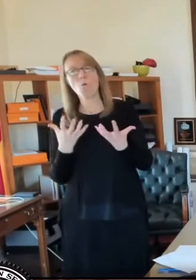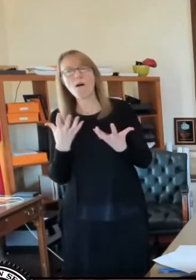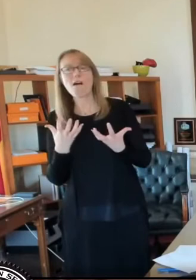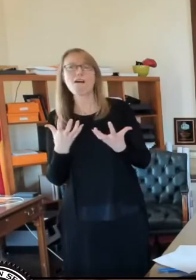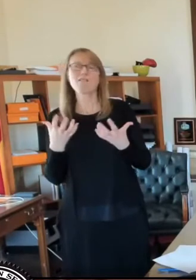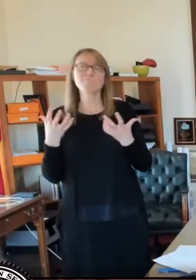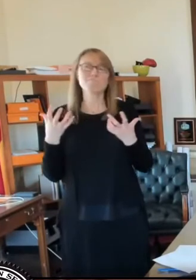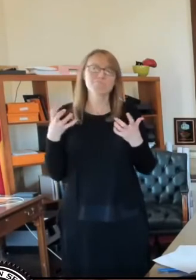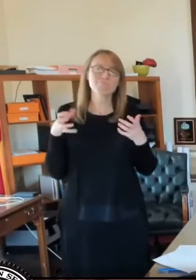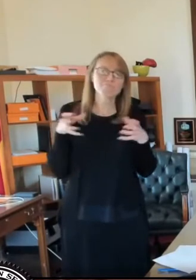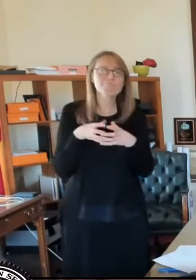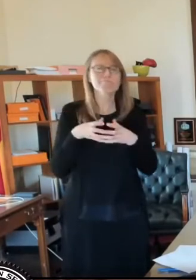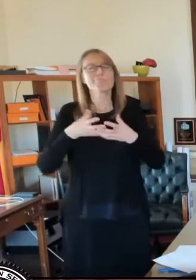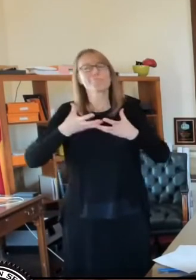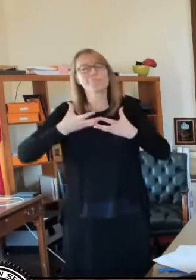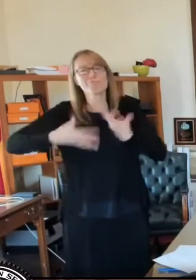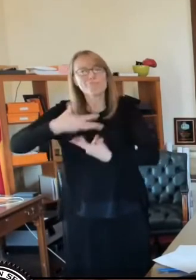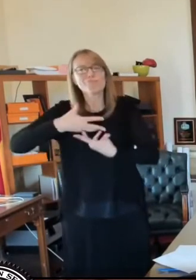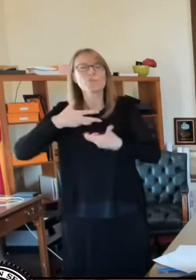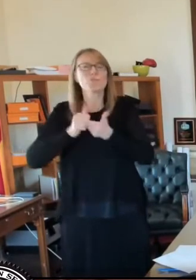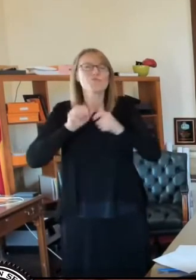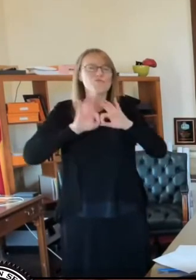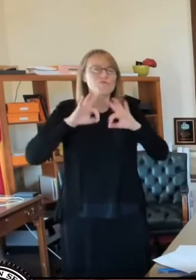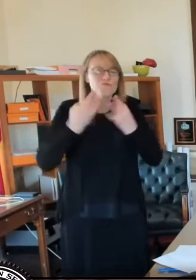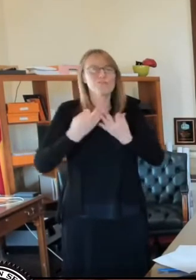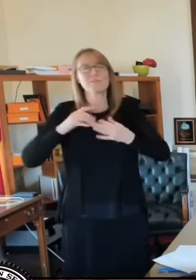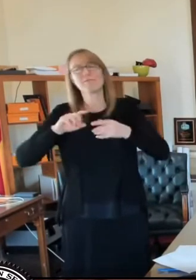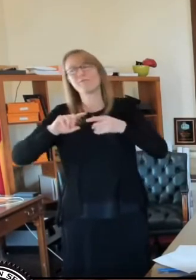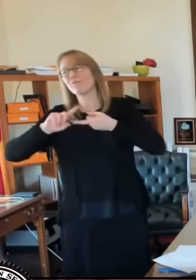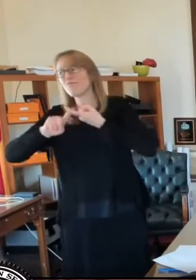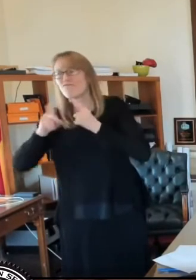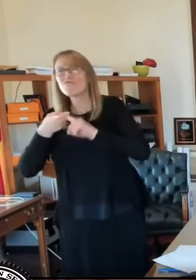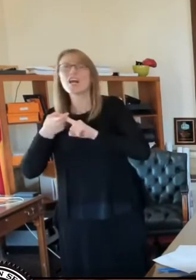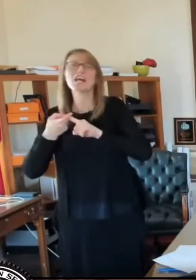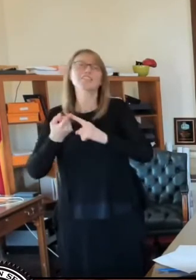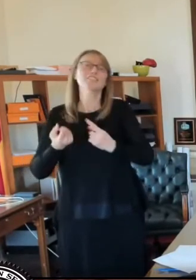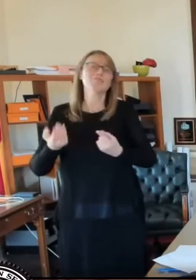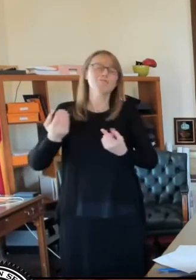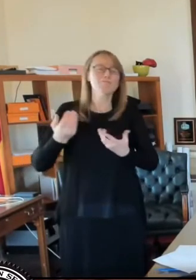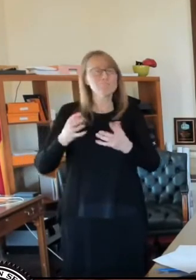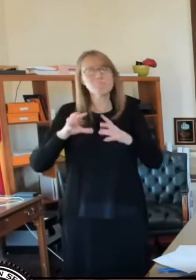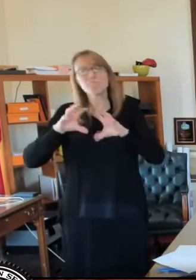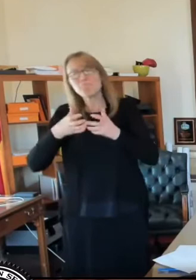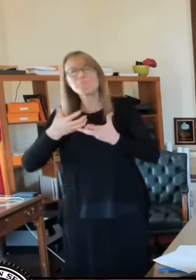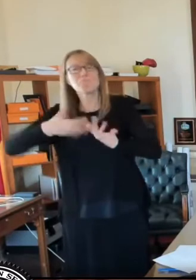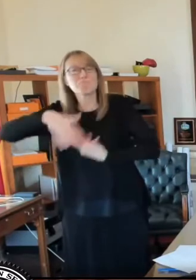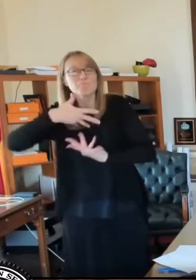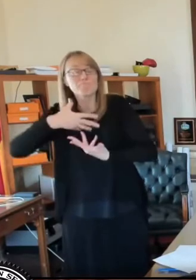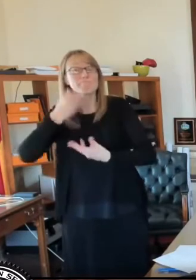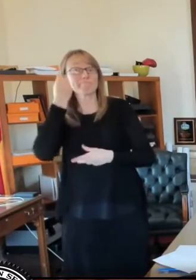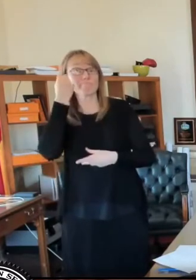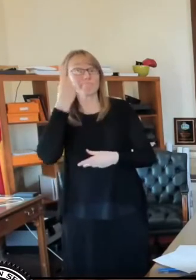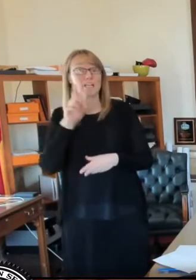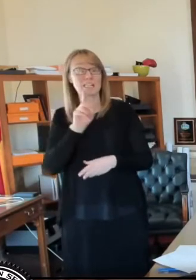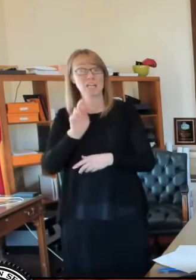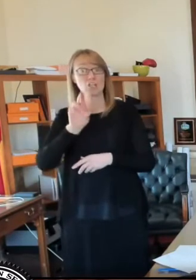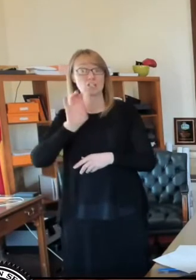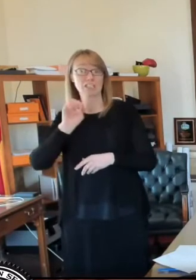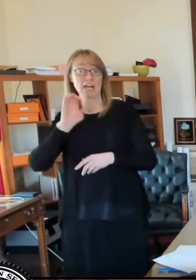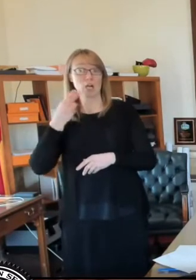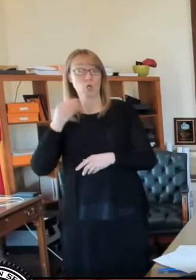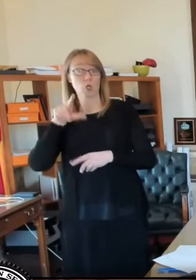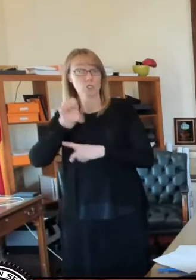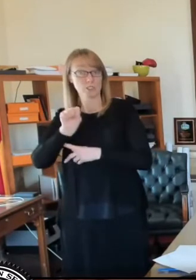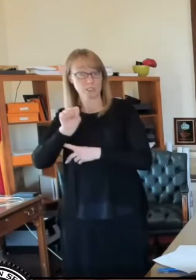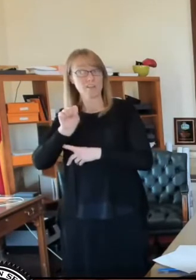their families. And our Dr. Echol's recommendation, the recommendation of CDC, is please don't do that this year. As